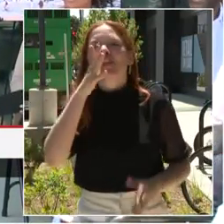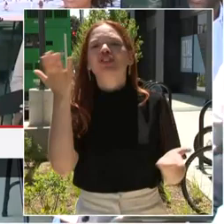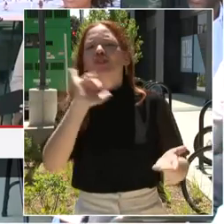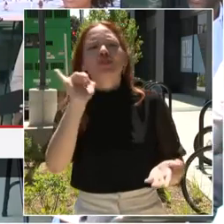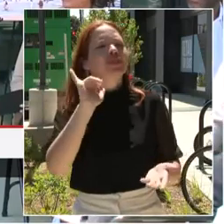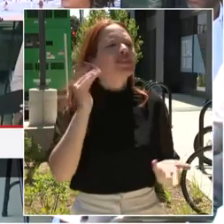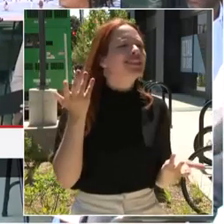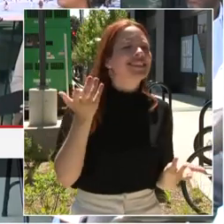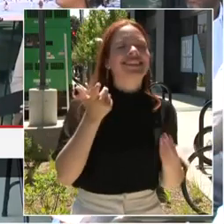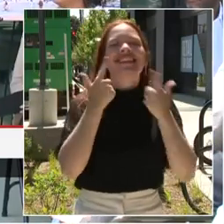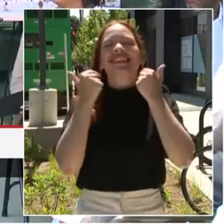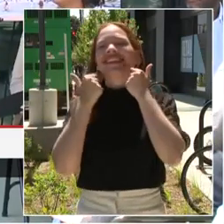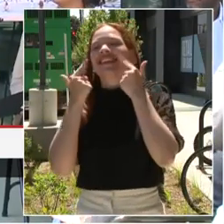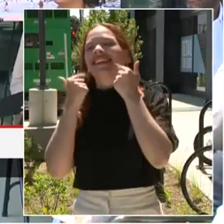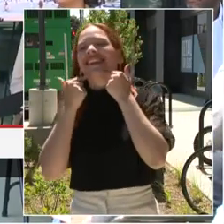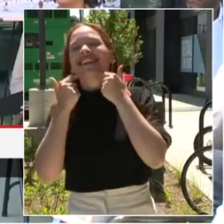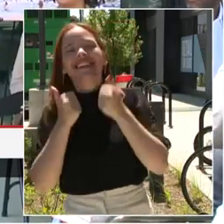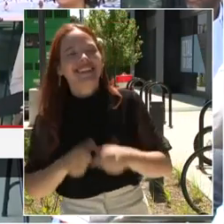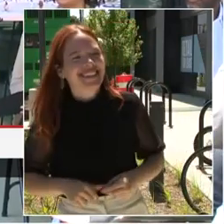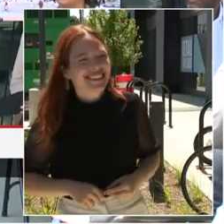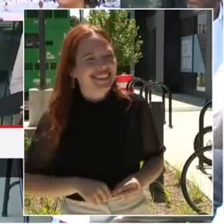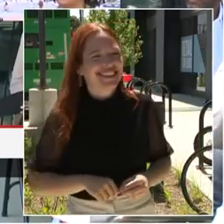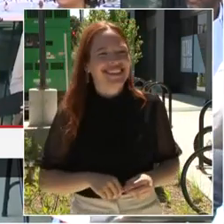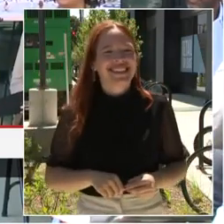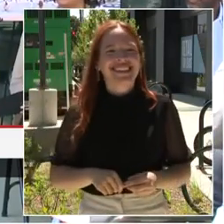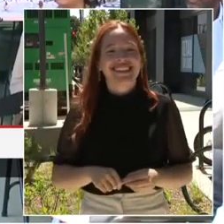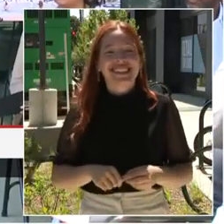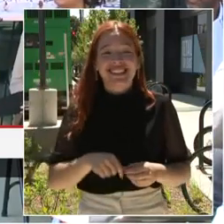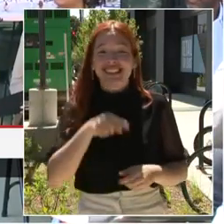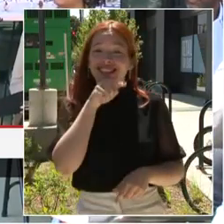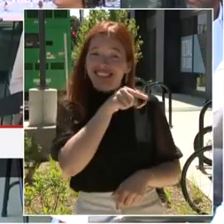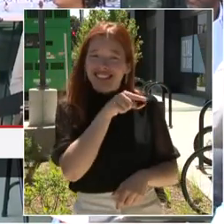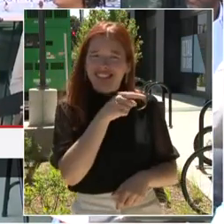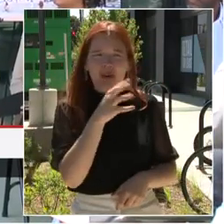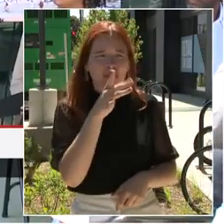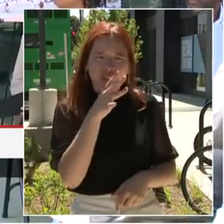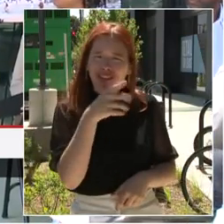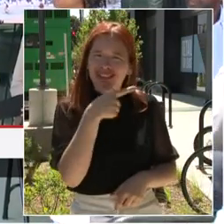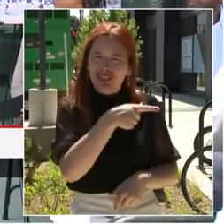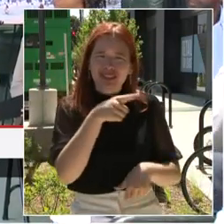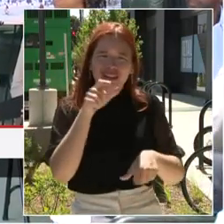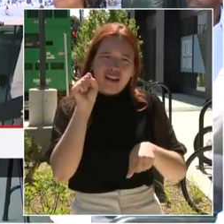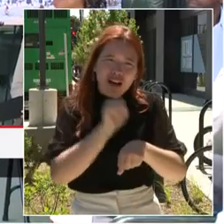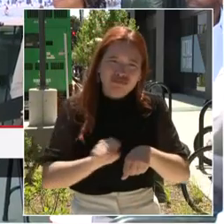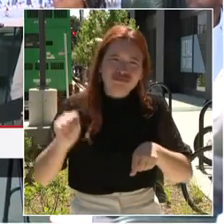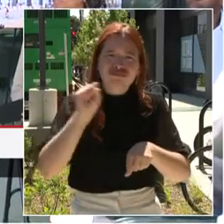who worked her entire career at a state office building.